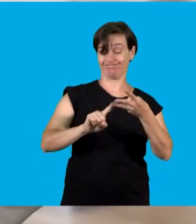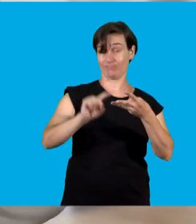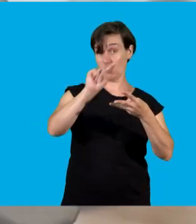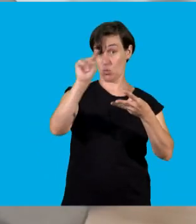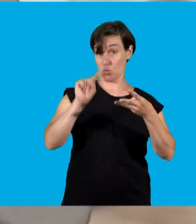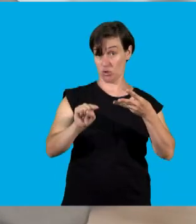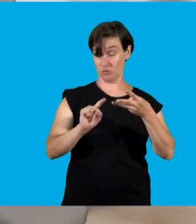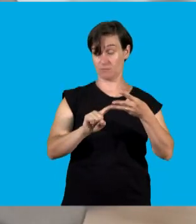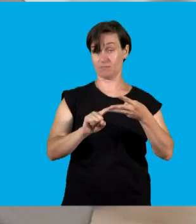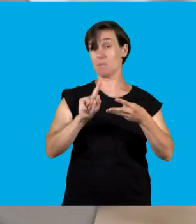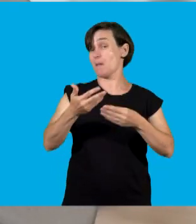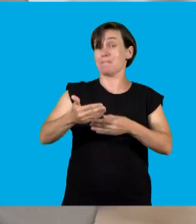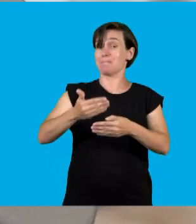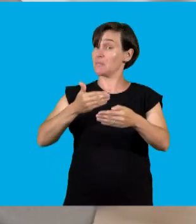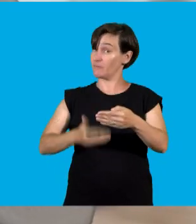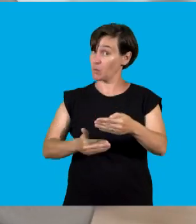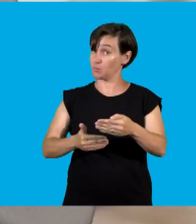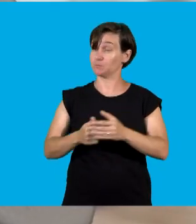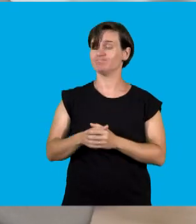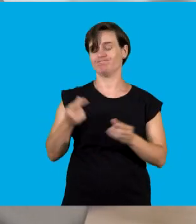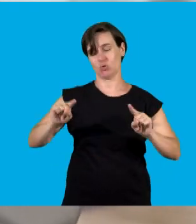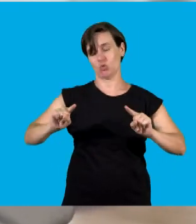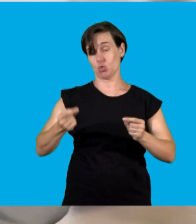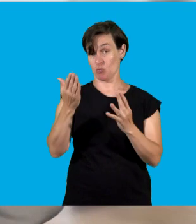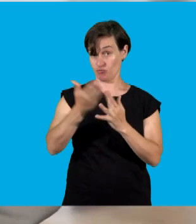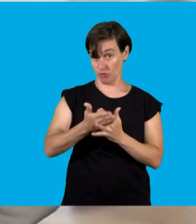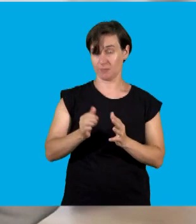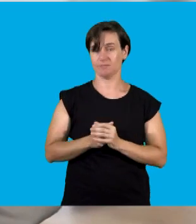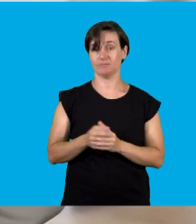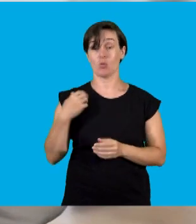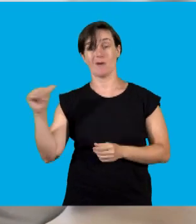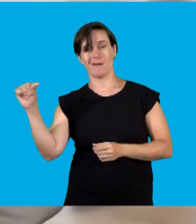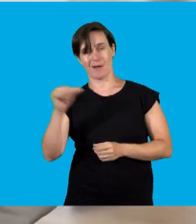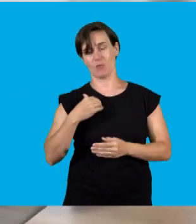number three. But before we go to question number three, we'll go on a quick